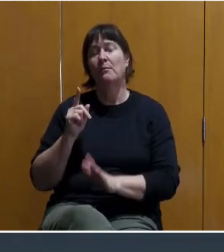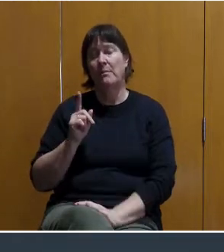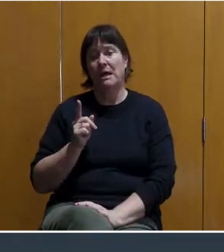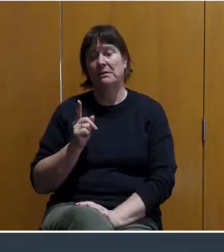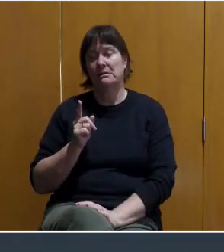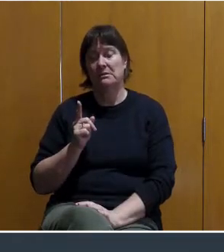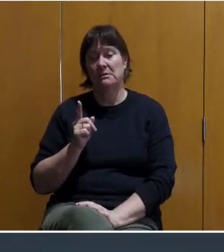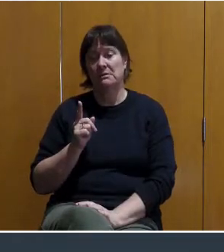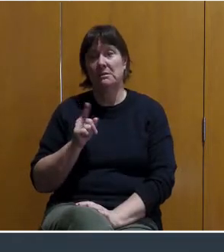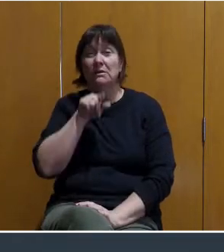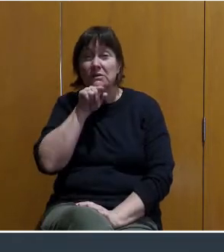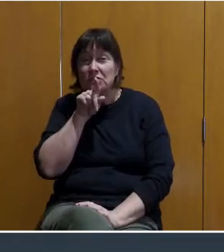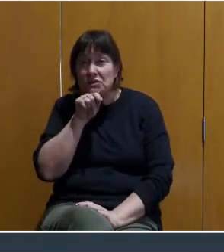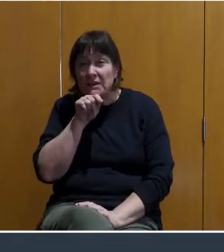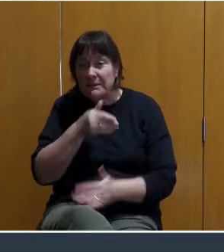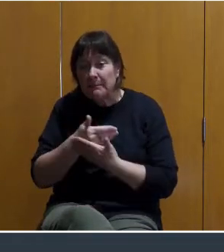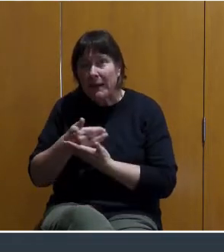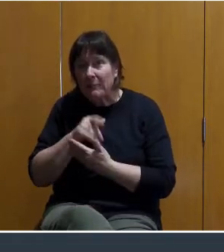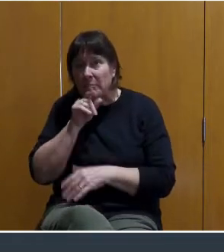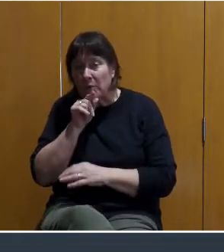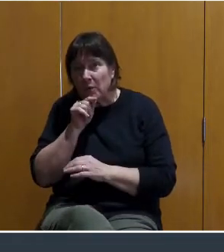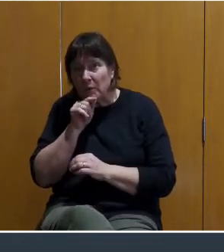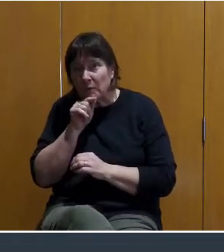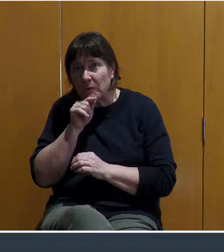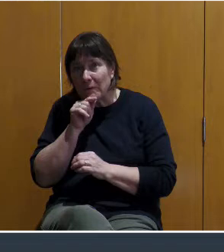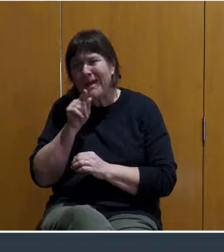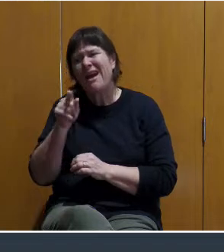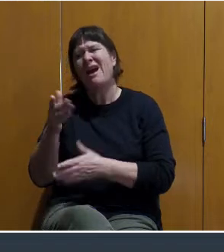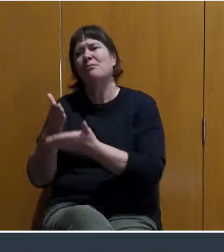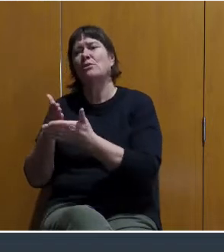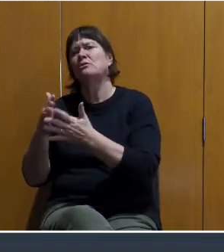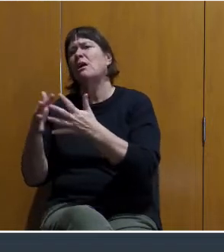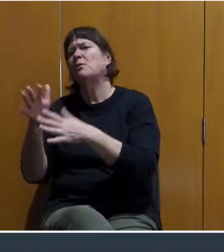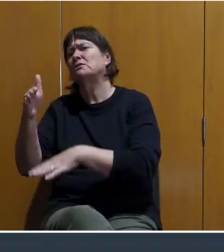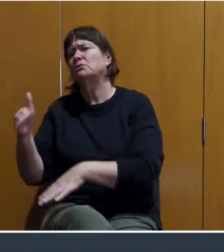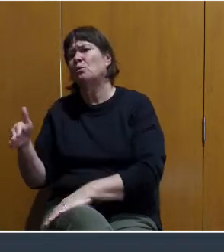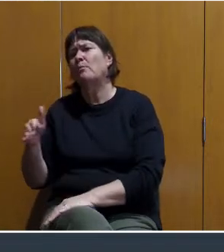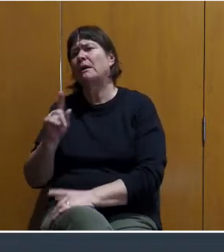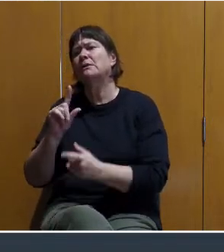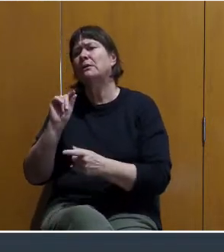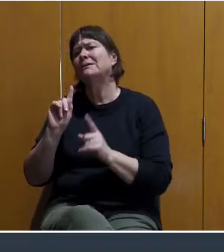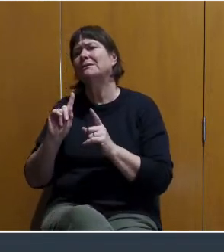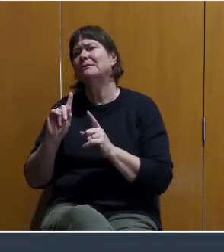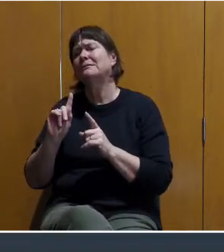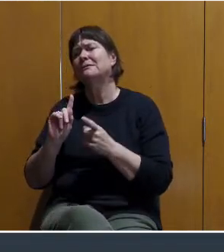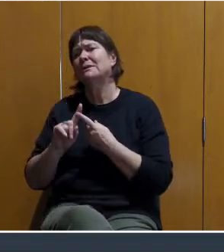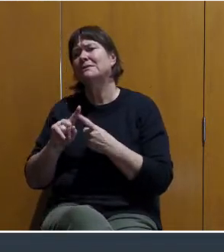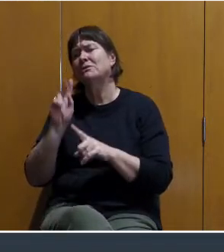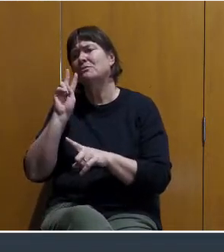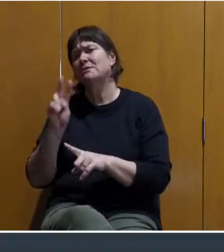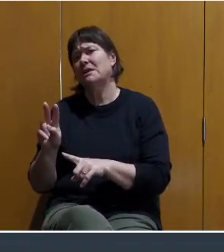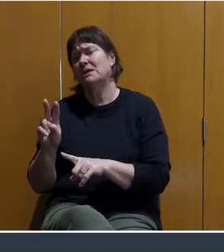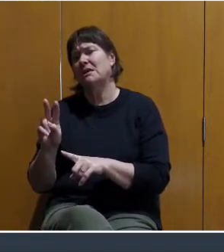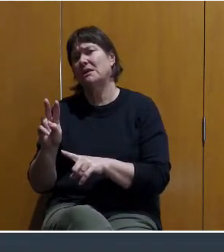However, chicks have been observed, I'm not sure about the West Shore area, but as late as February, but that would be from a second nest. If the first